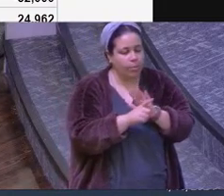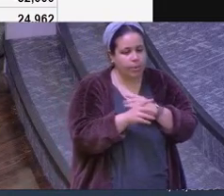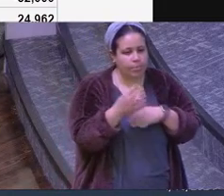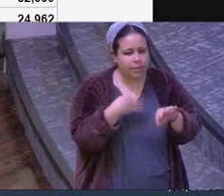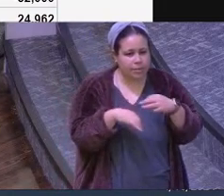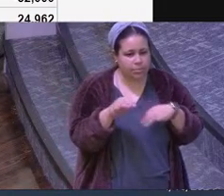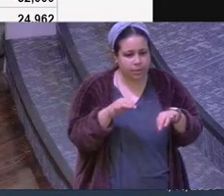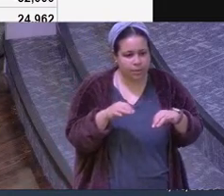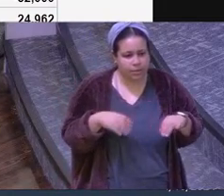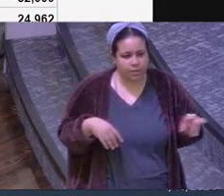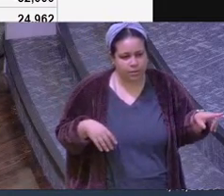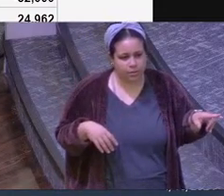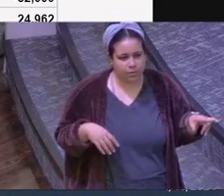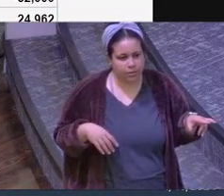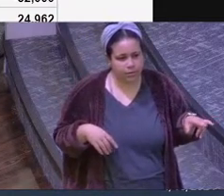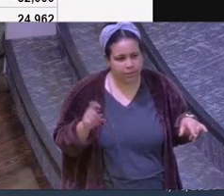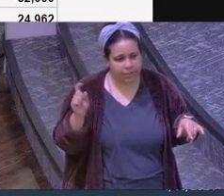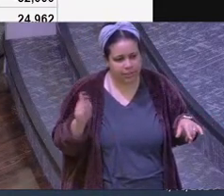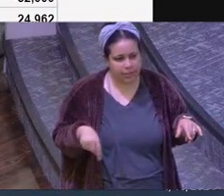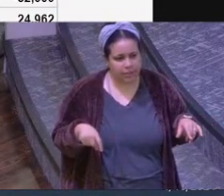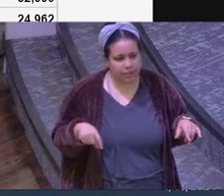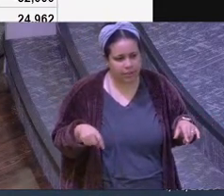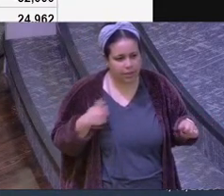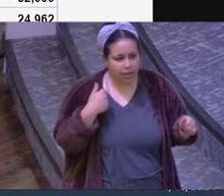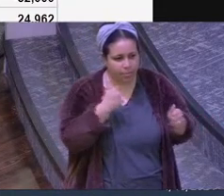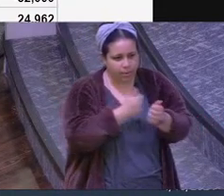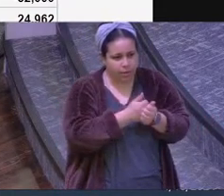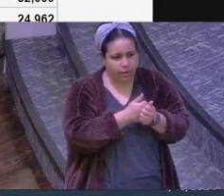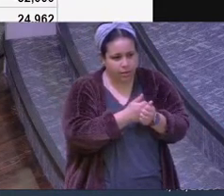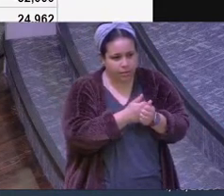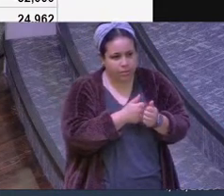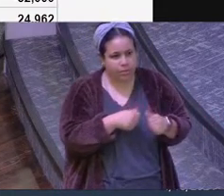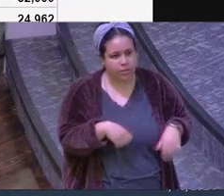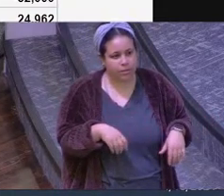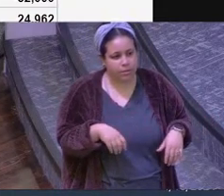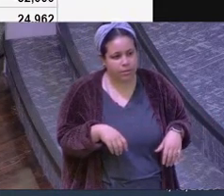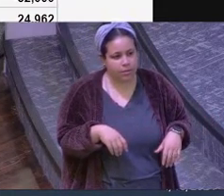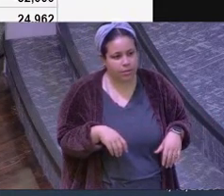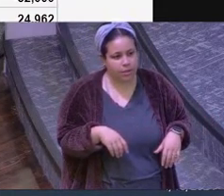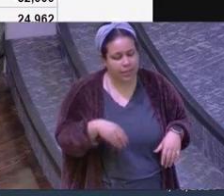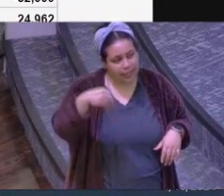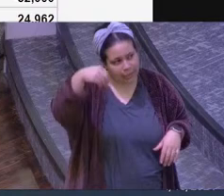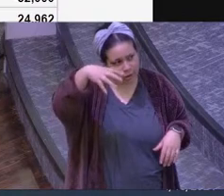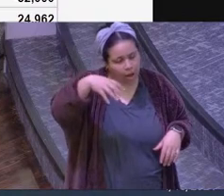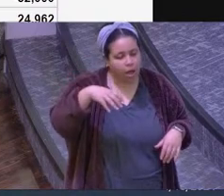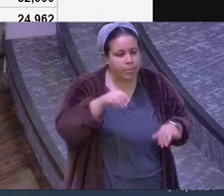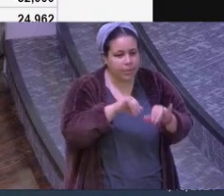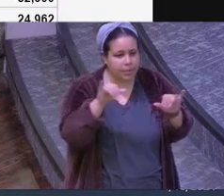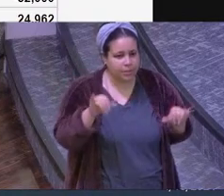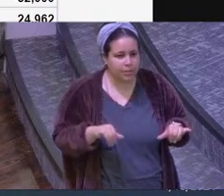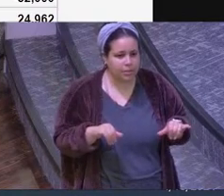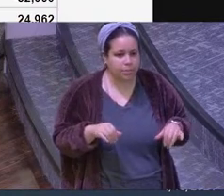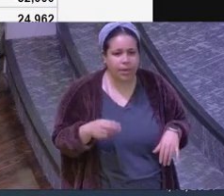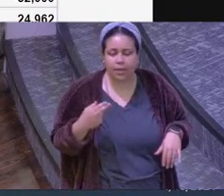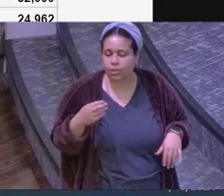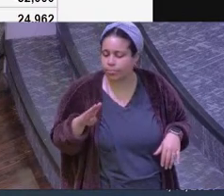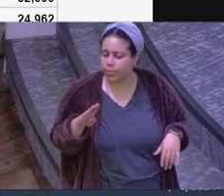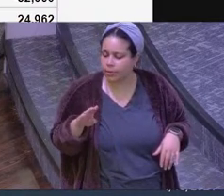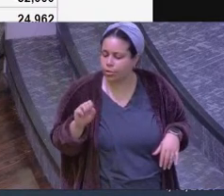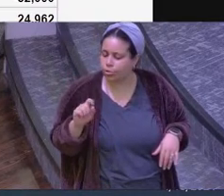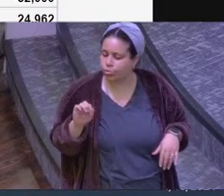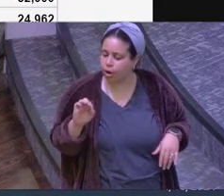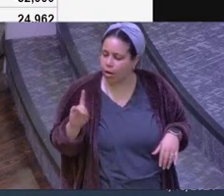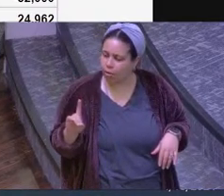added, just some needed upgrades. Intercom system, I think, is Cleveland Road and HB Stroud, updating those